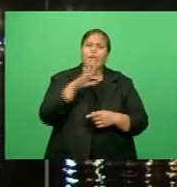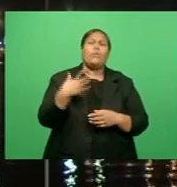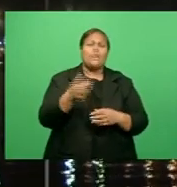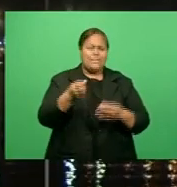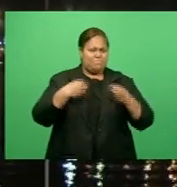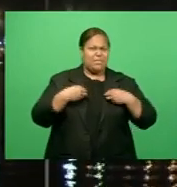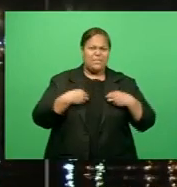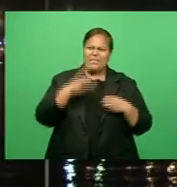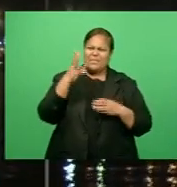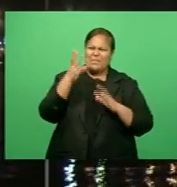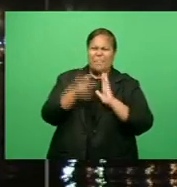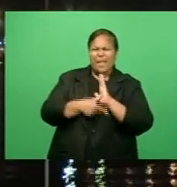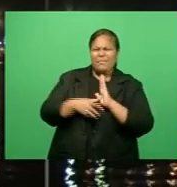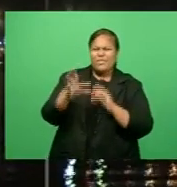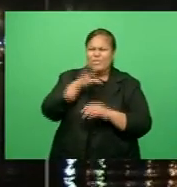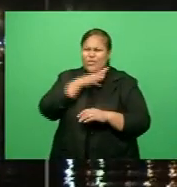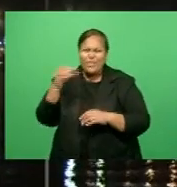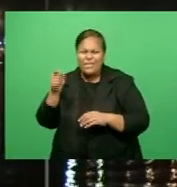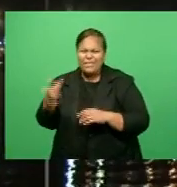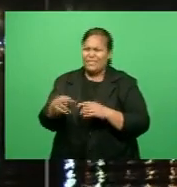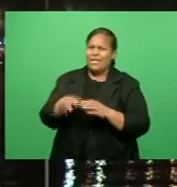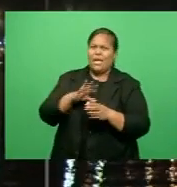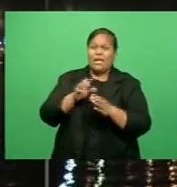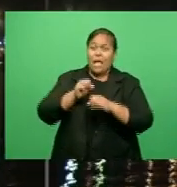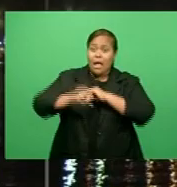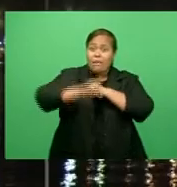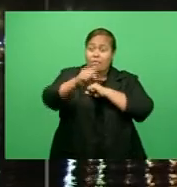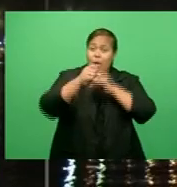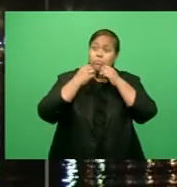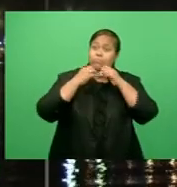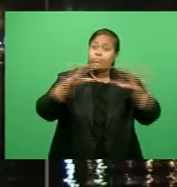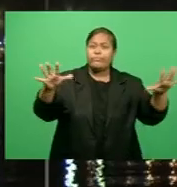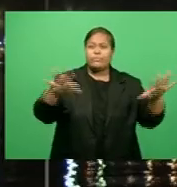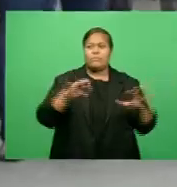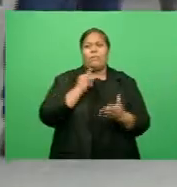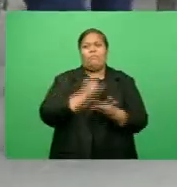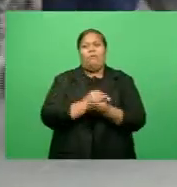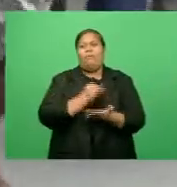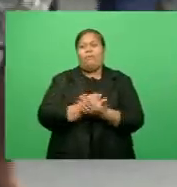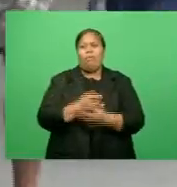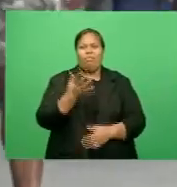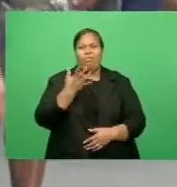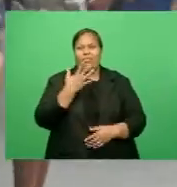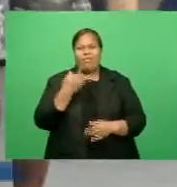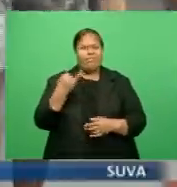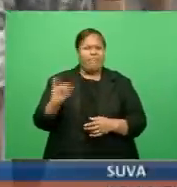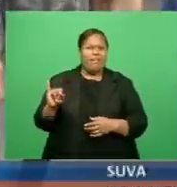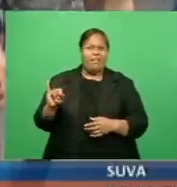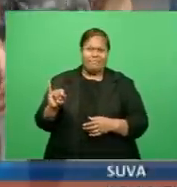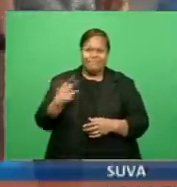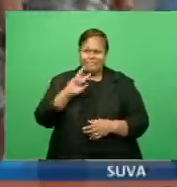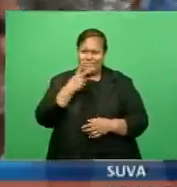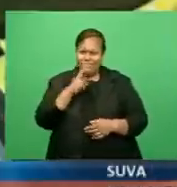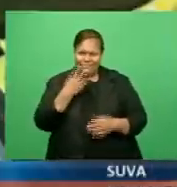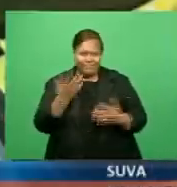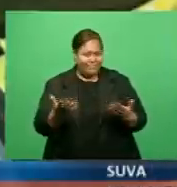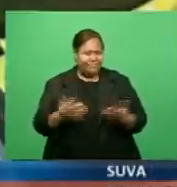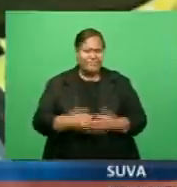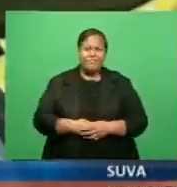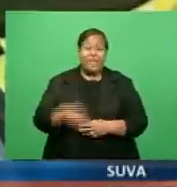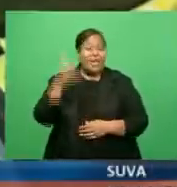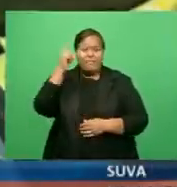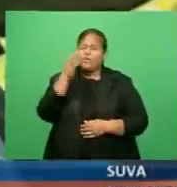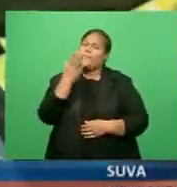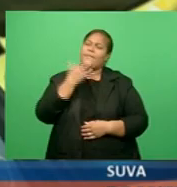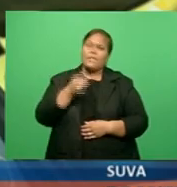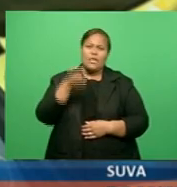or traders using incorrect advertising. Pranita Prakash has the details. Fijians should avoid getting snared by what